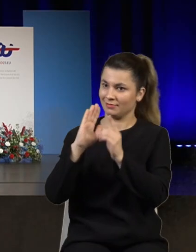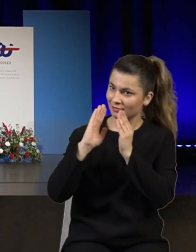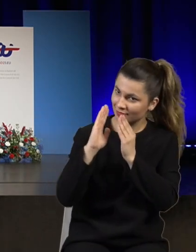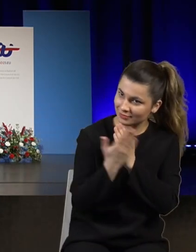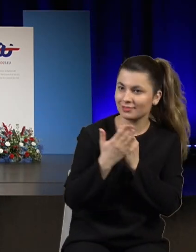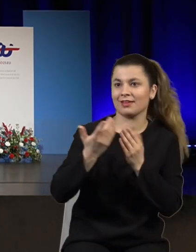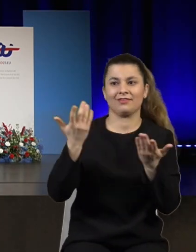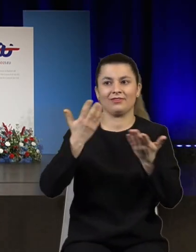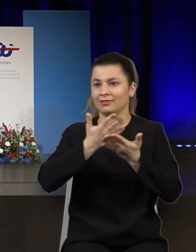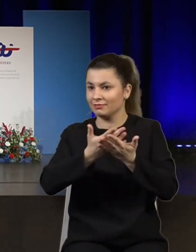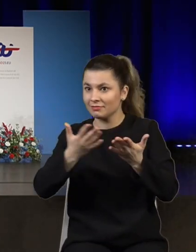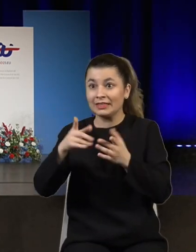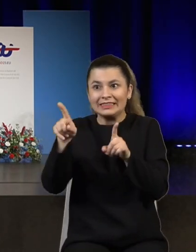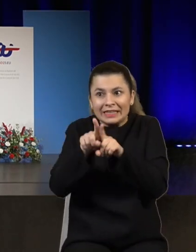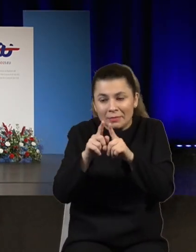for environment.